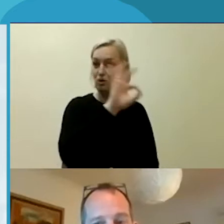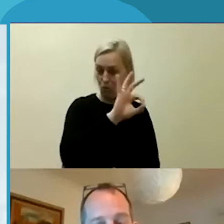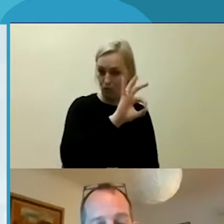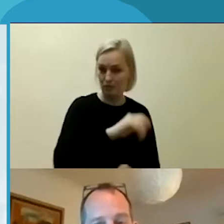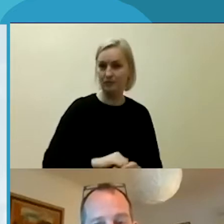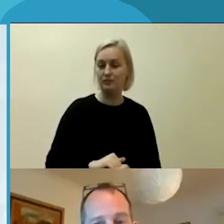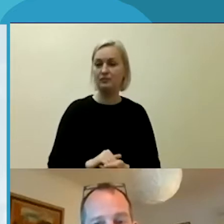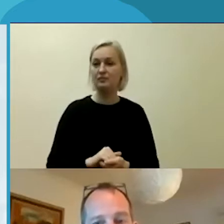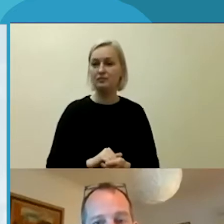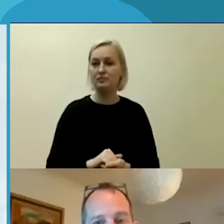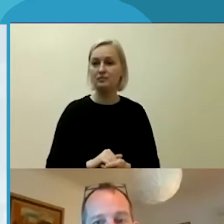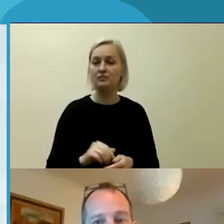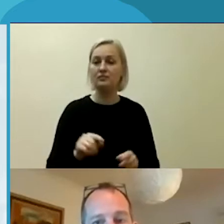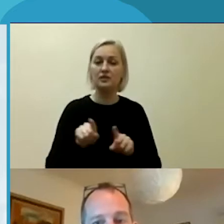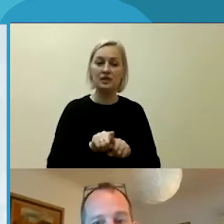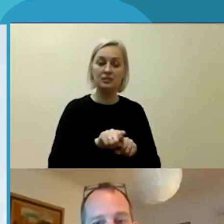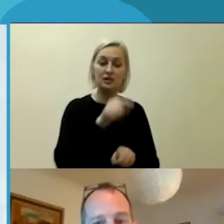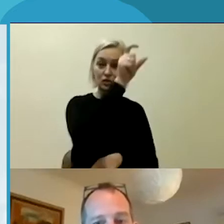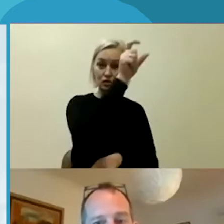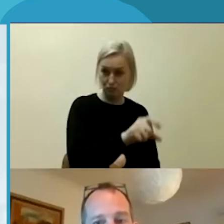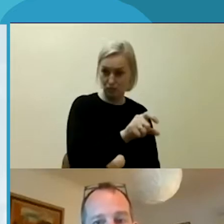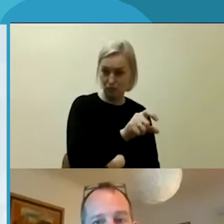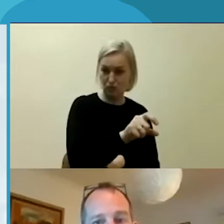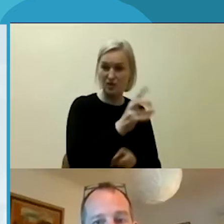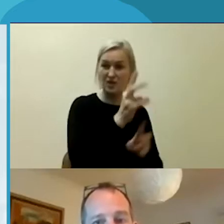important to get information on that.